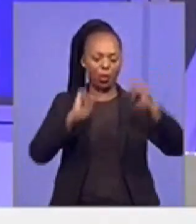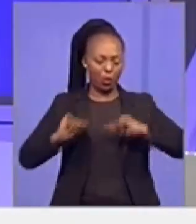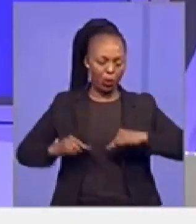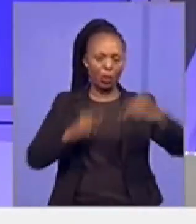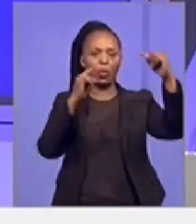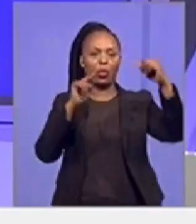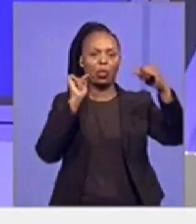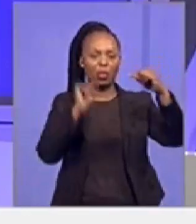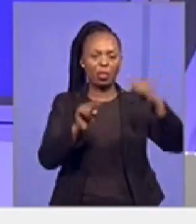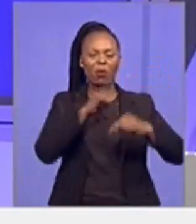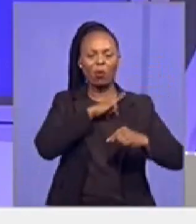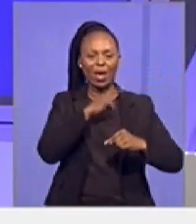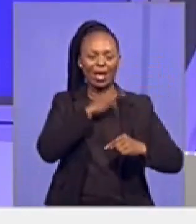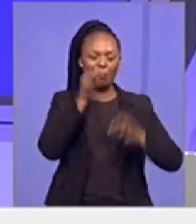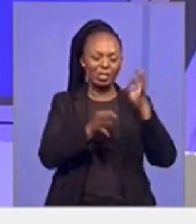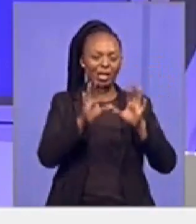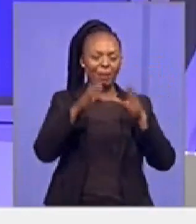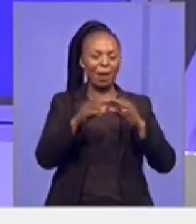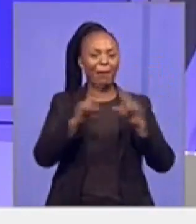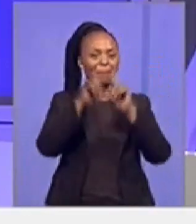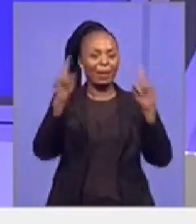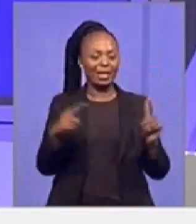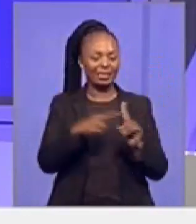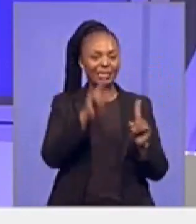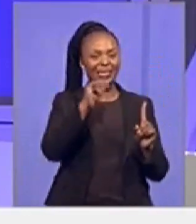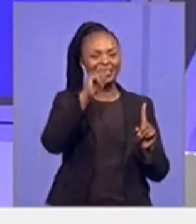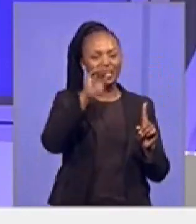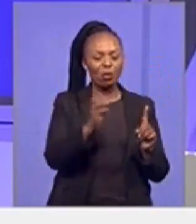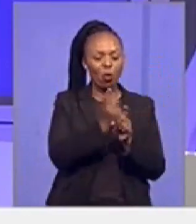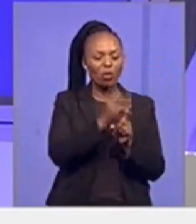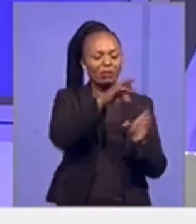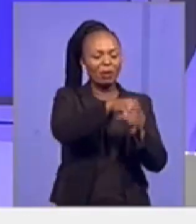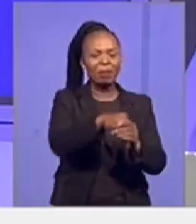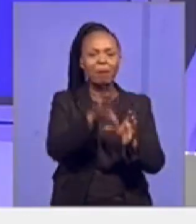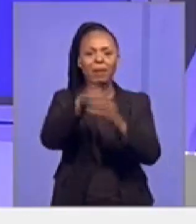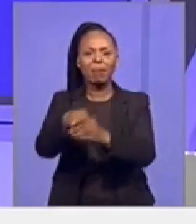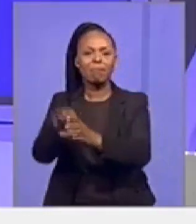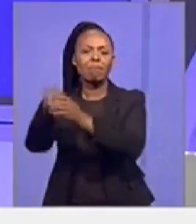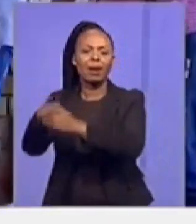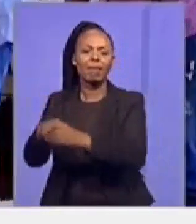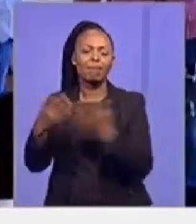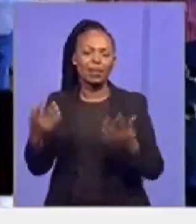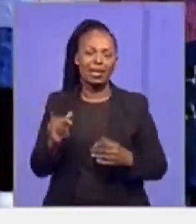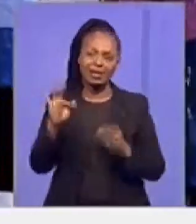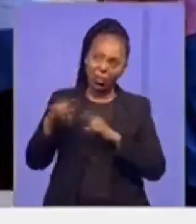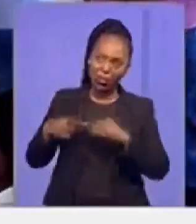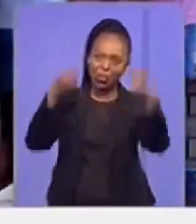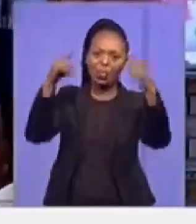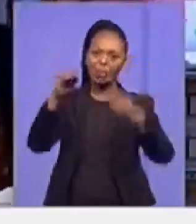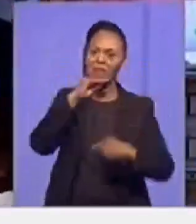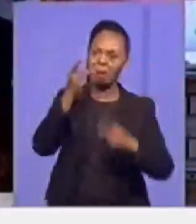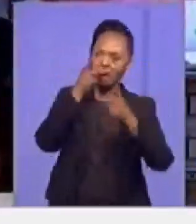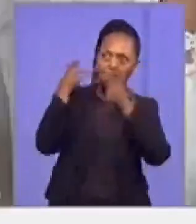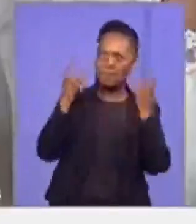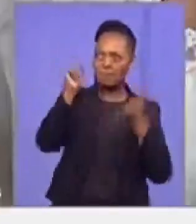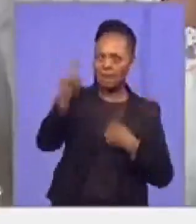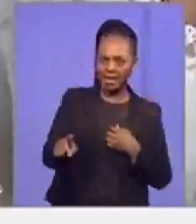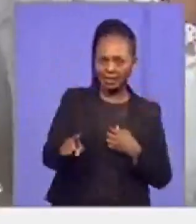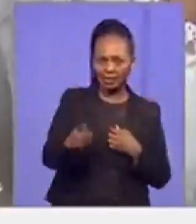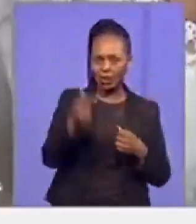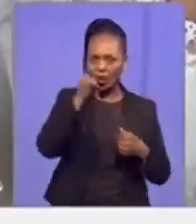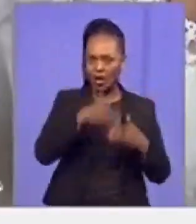e le mekga e fapaneng ya dipolitiki fela Tate Magwe e ntse le motho a ntseng a utlwisisa hore le ha ba sa utlwane ka maikutlo seo ha se bolele hore ha ba tswela ka